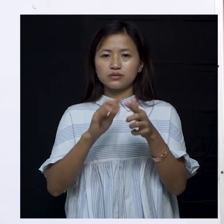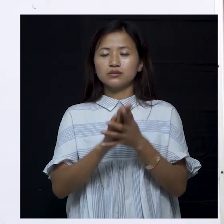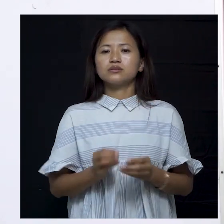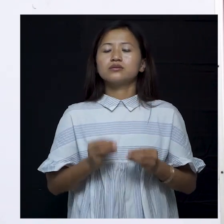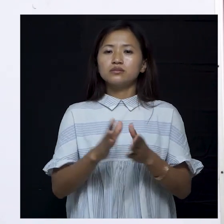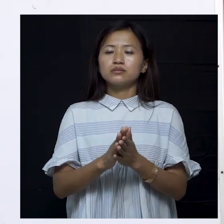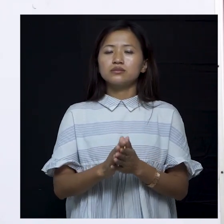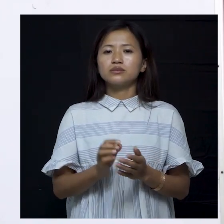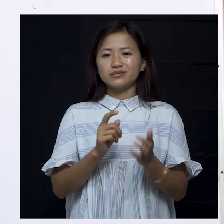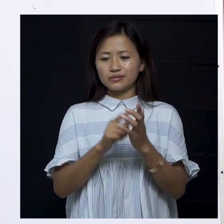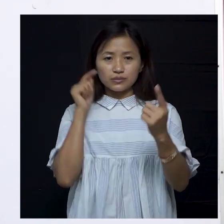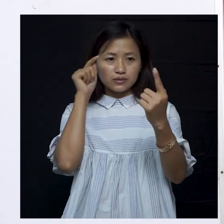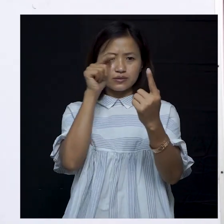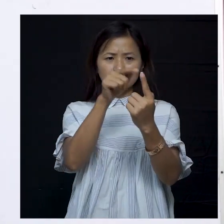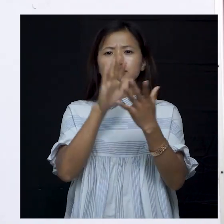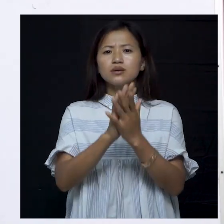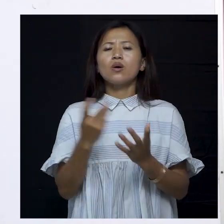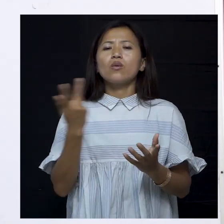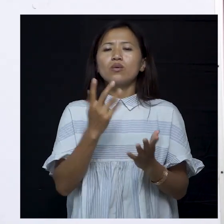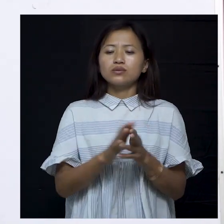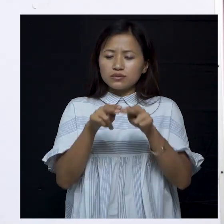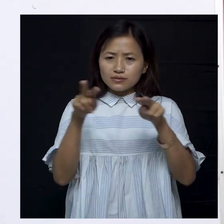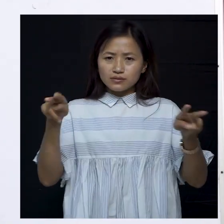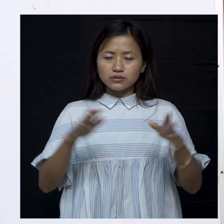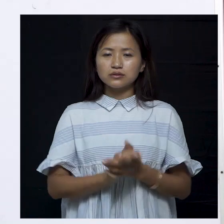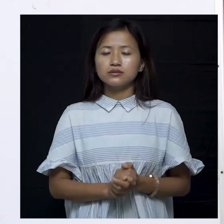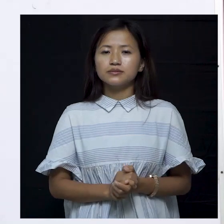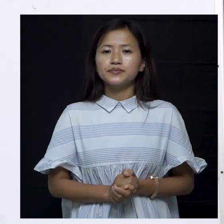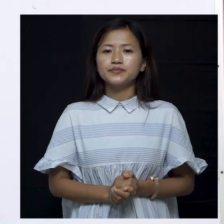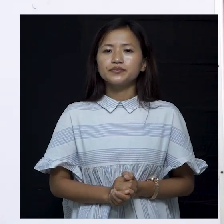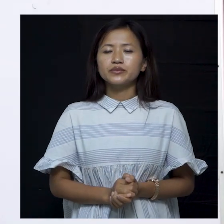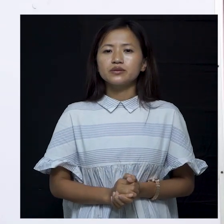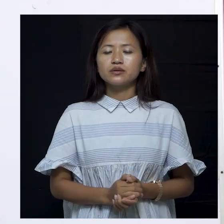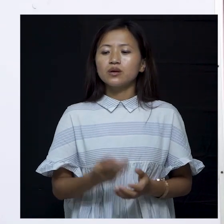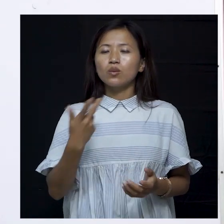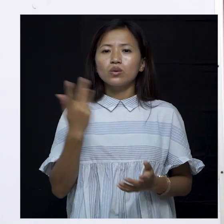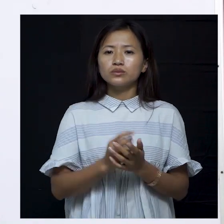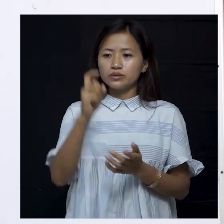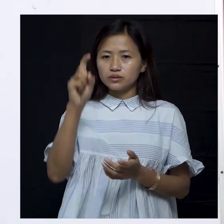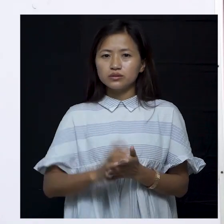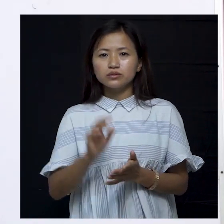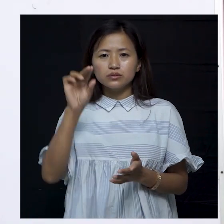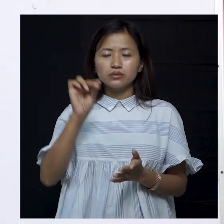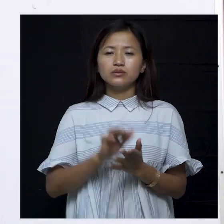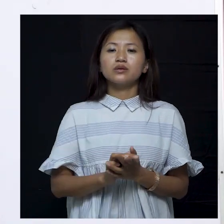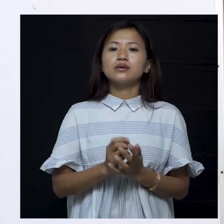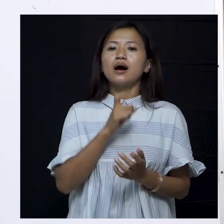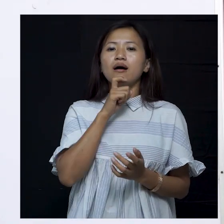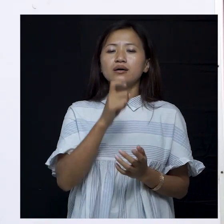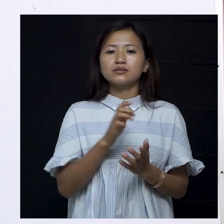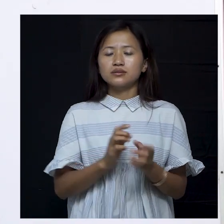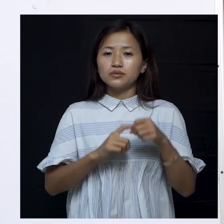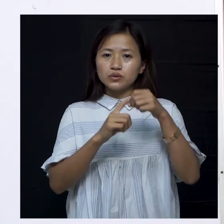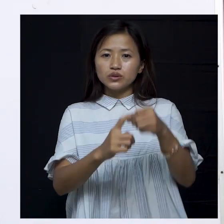to be a distinction, right? You need to know what differentiates them. So in this case, what we need to do is always ask the